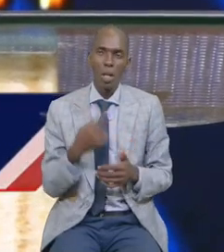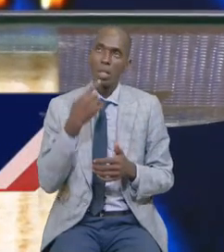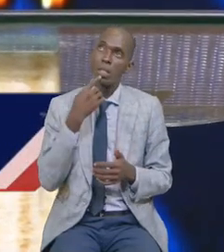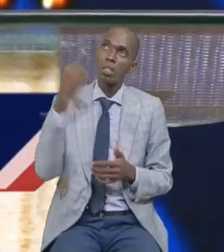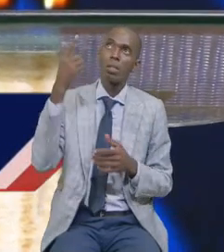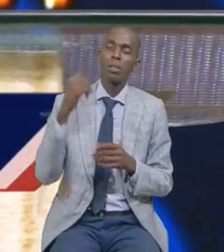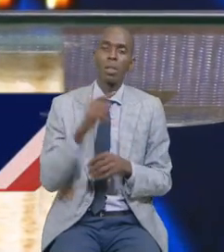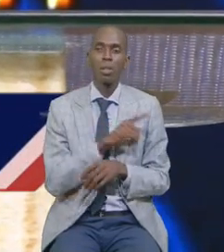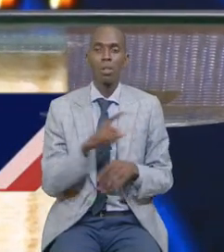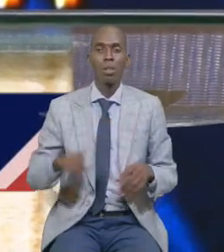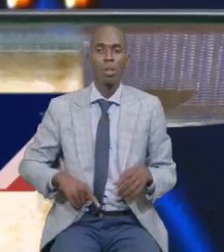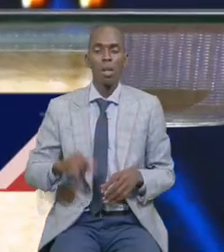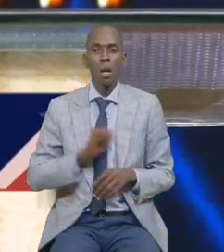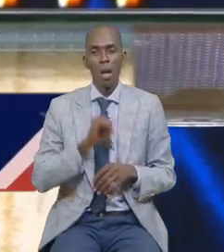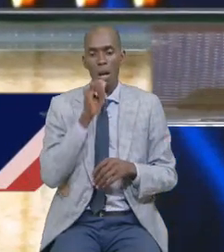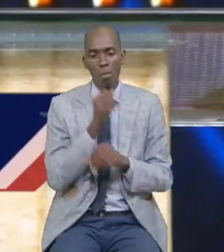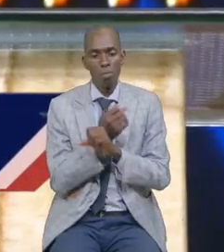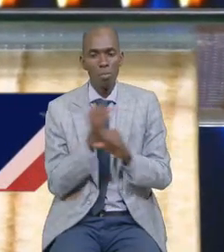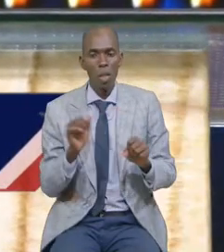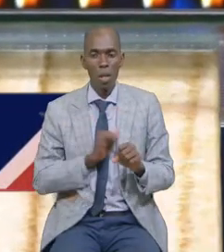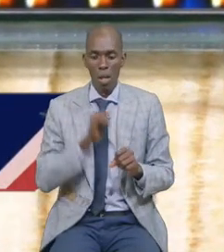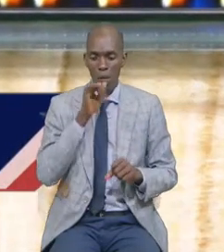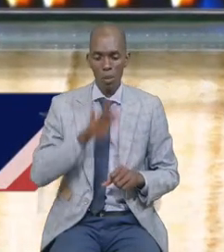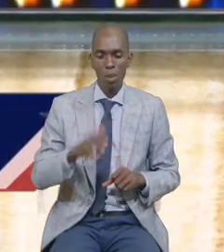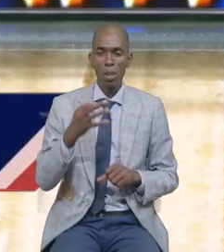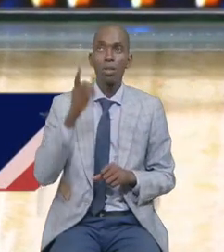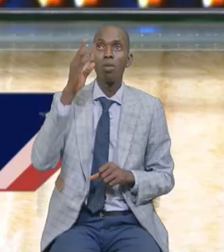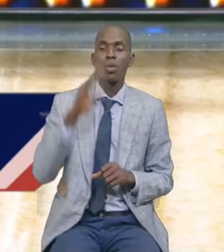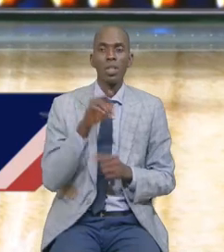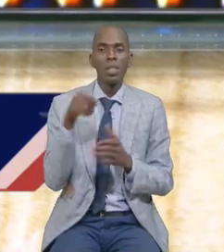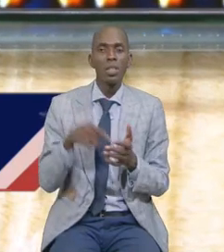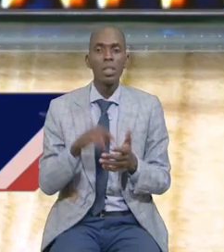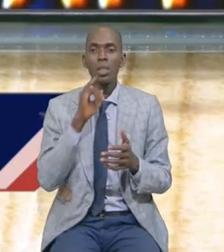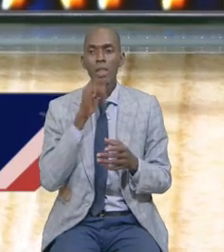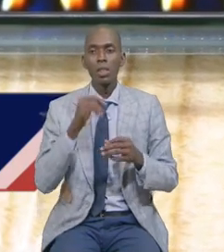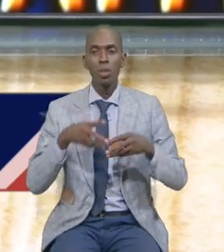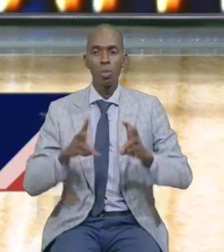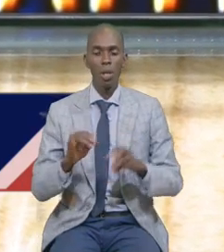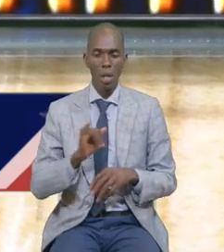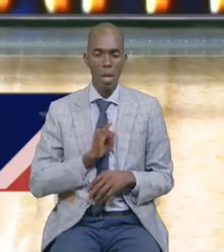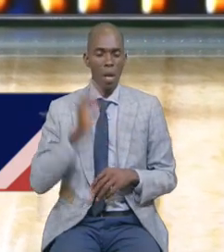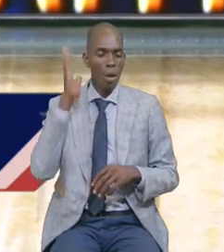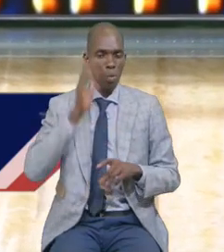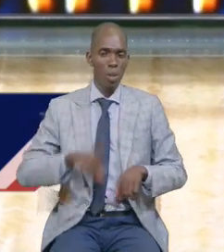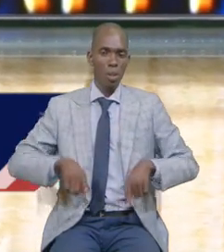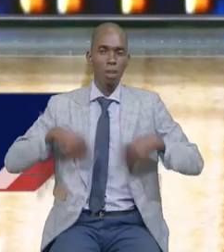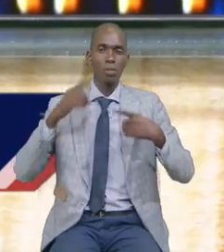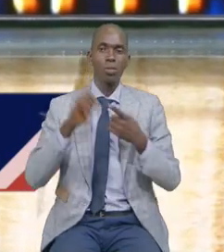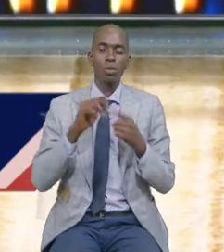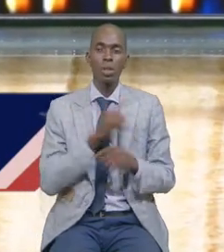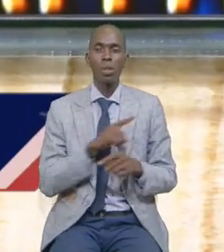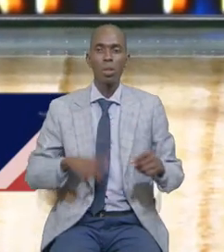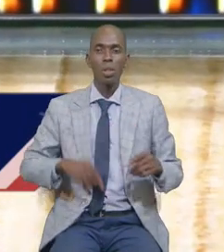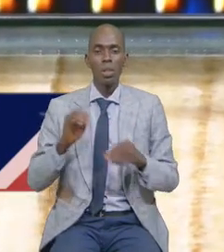Lord. "I'm born again, I'm a child of God. This is the way I will live unto the Lord, in